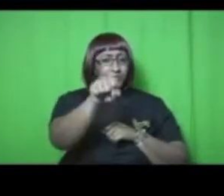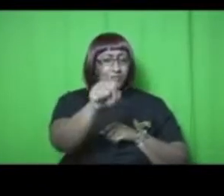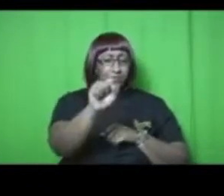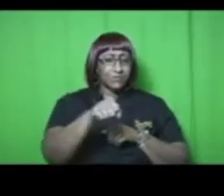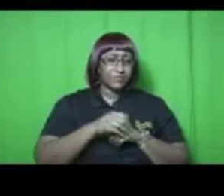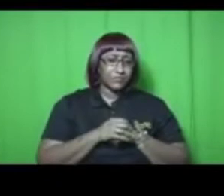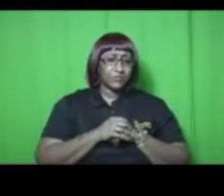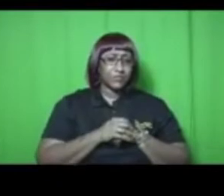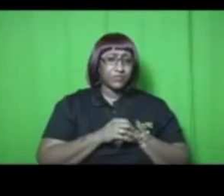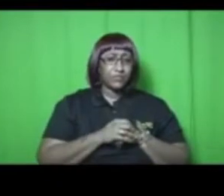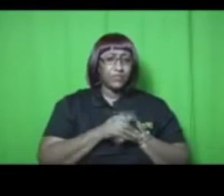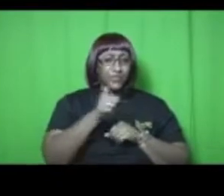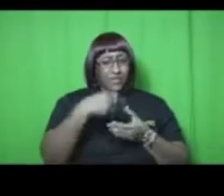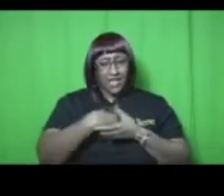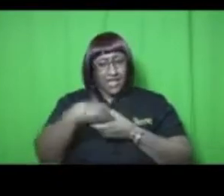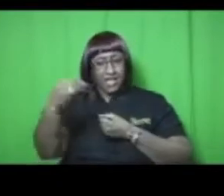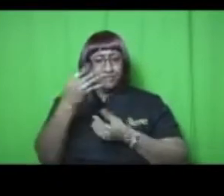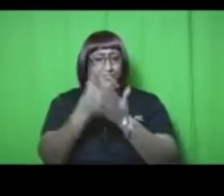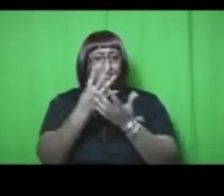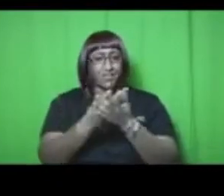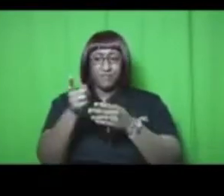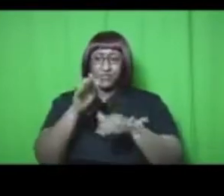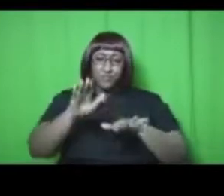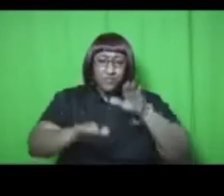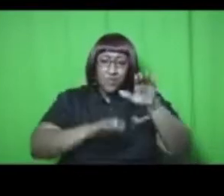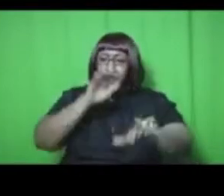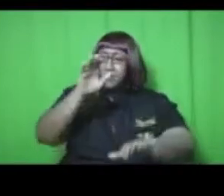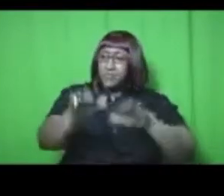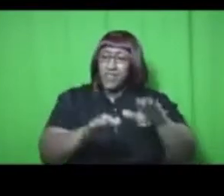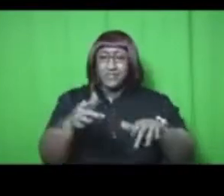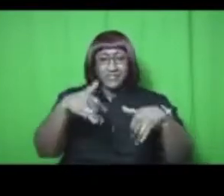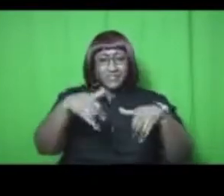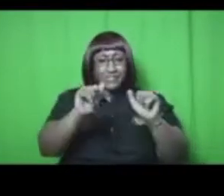Yeah. You out of the jailhouse, but you walk around in your jail suit.